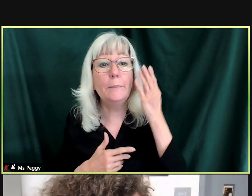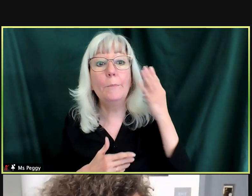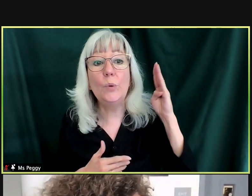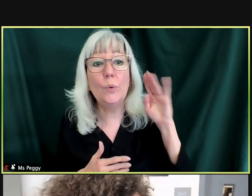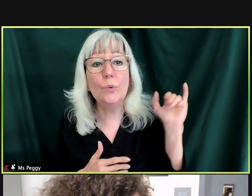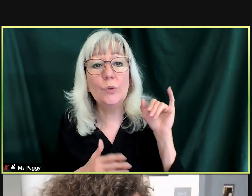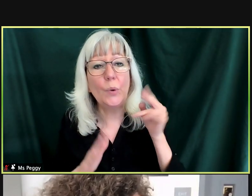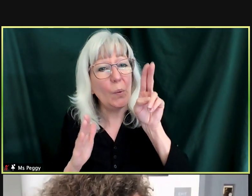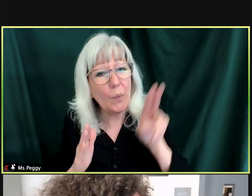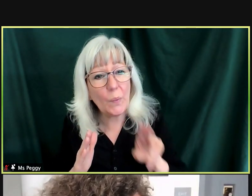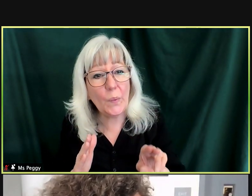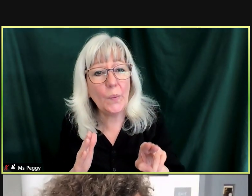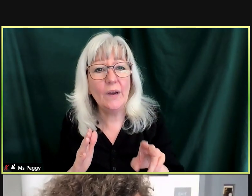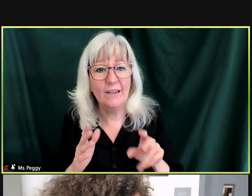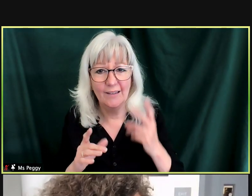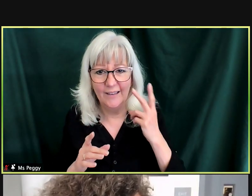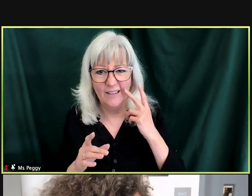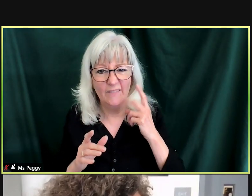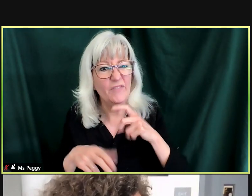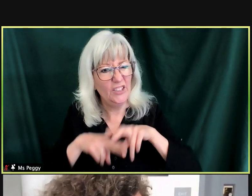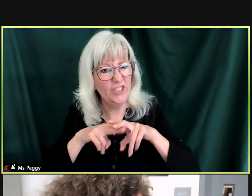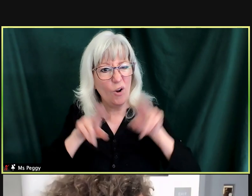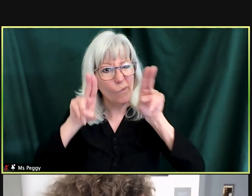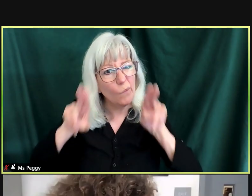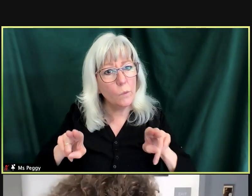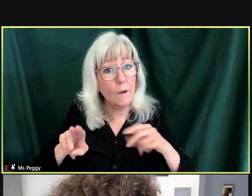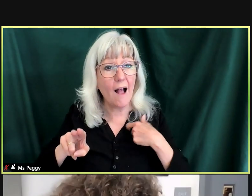light highlighting the chair.